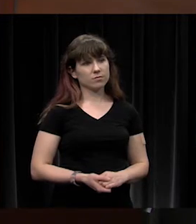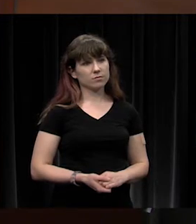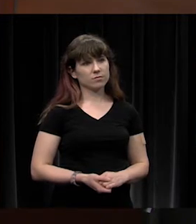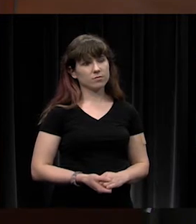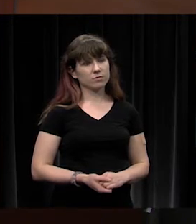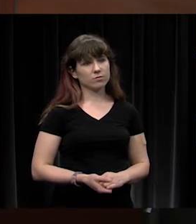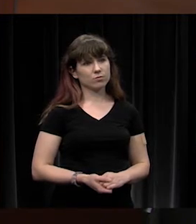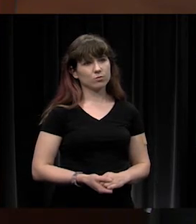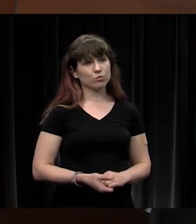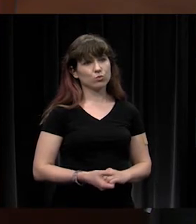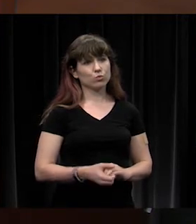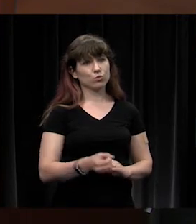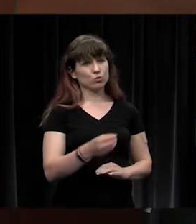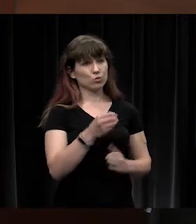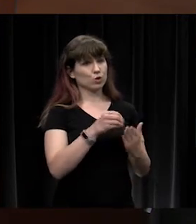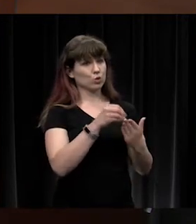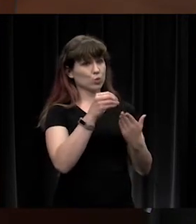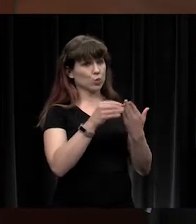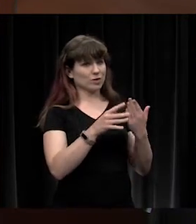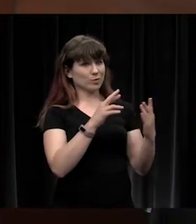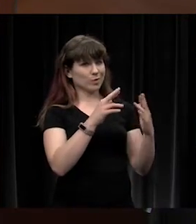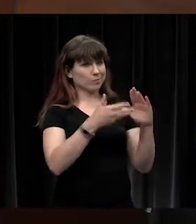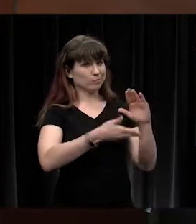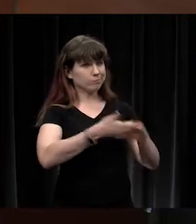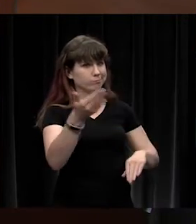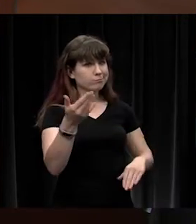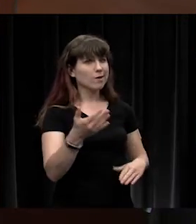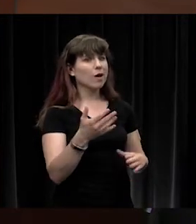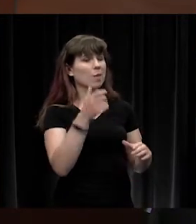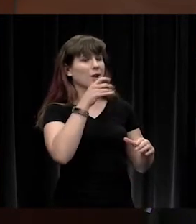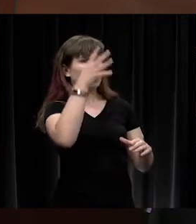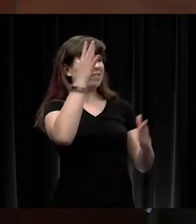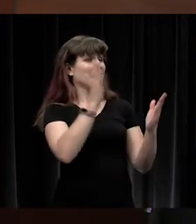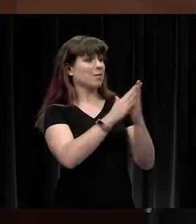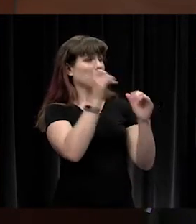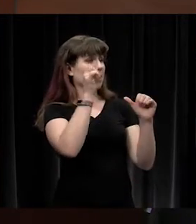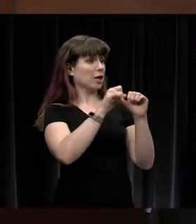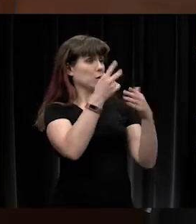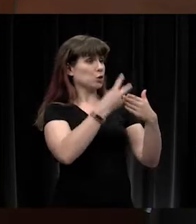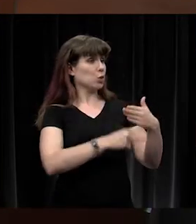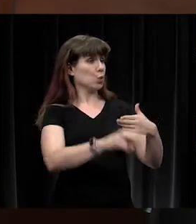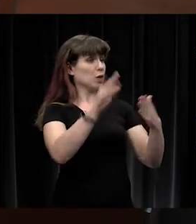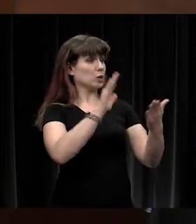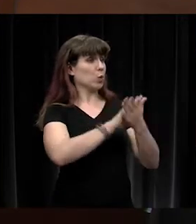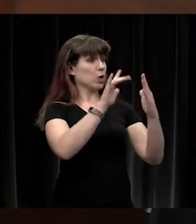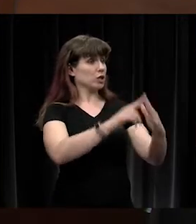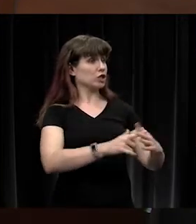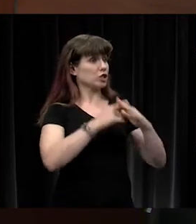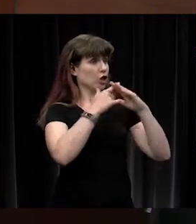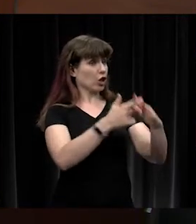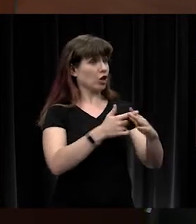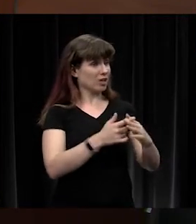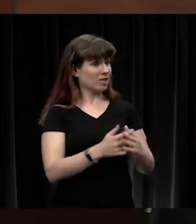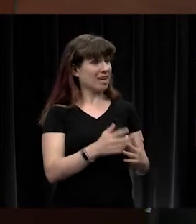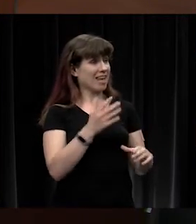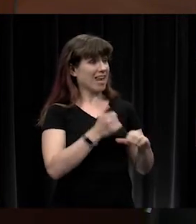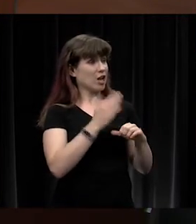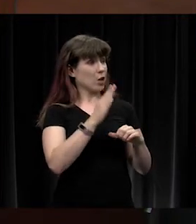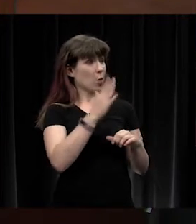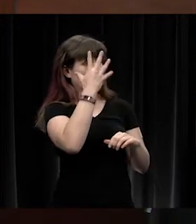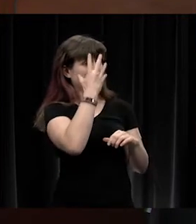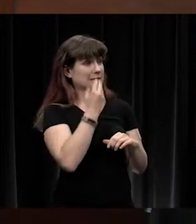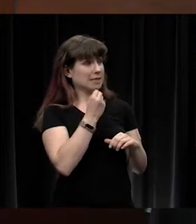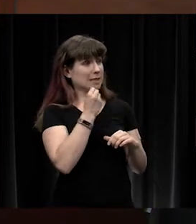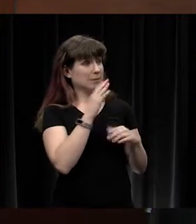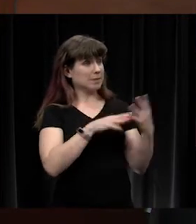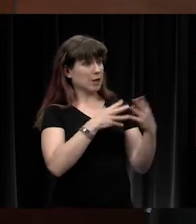So as the students are leaving, I wanted your parents asked me to remind you that school starts in 2 weeks. Start getting on a regular sleep pattern again.